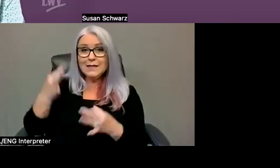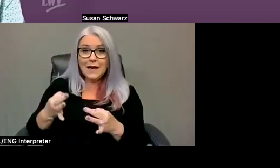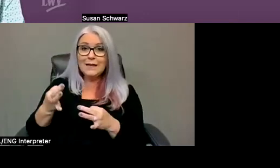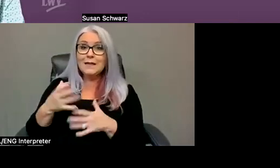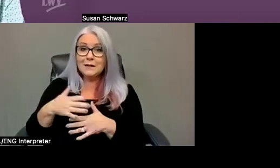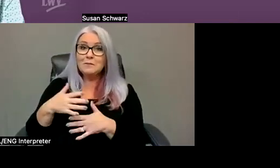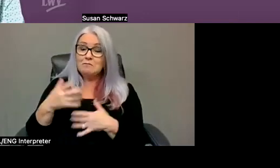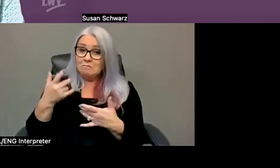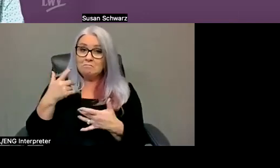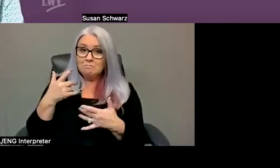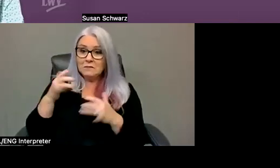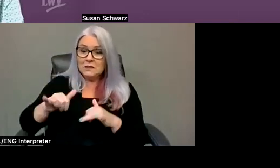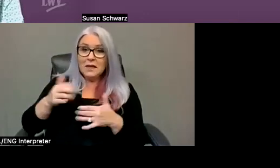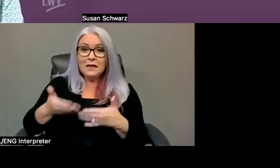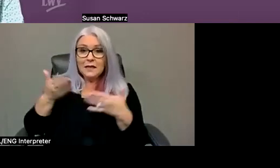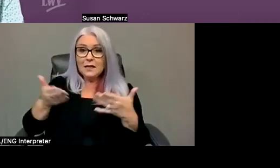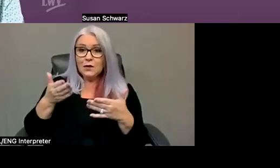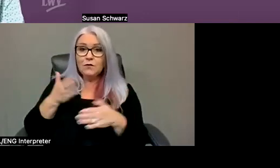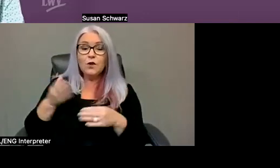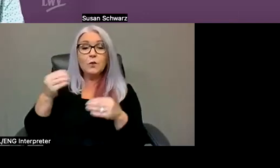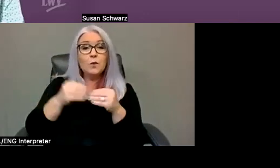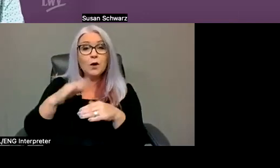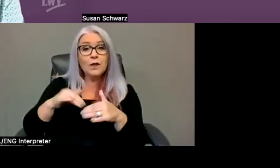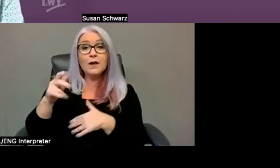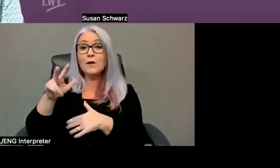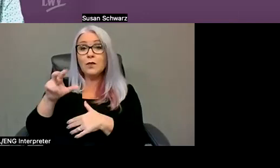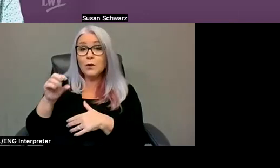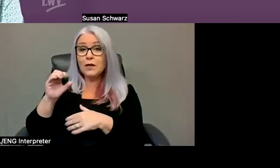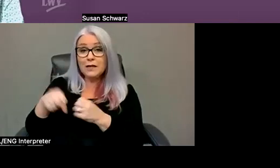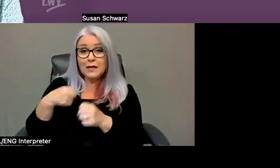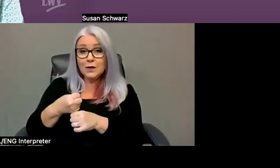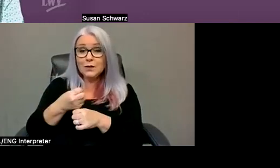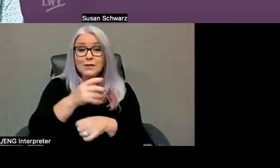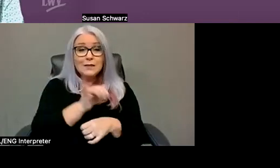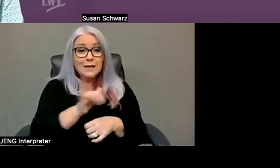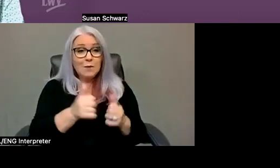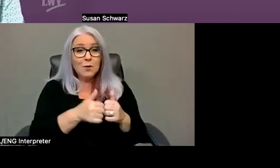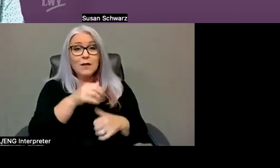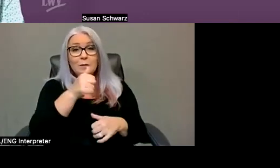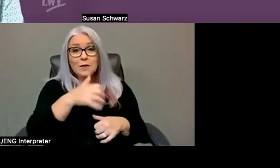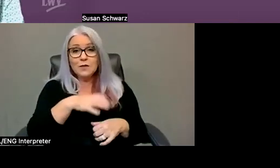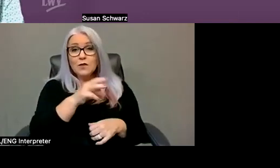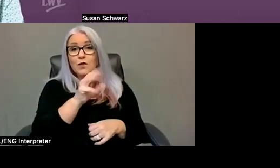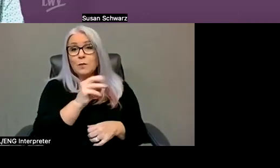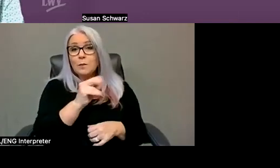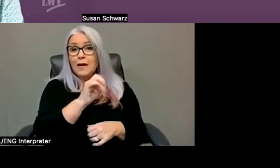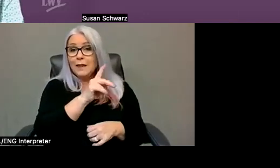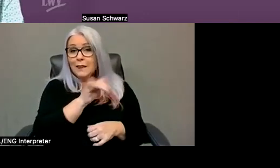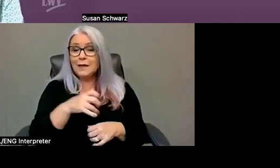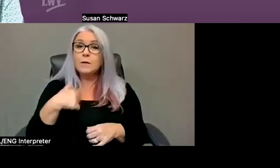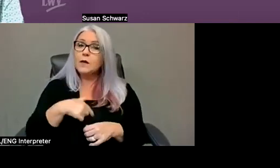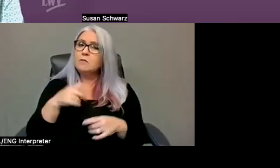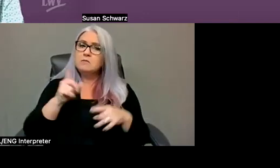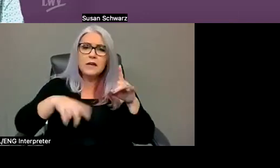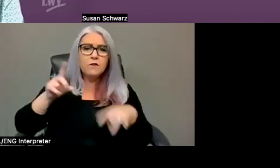also decided to live here for well over 30 years. And I think an opportunity is if we make this a more vibrant, diverse